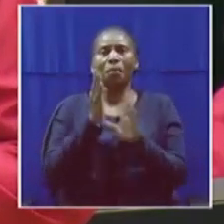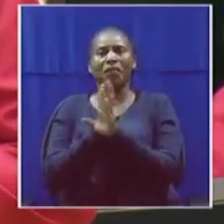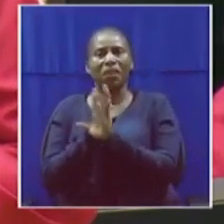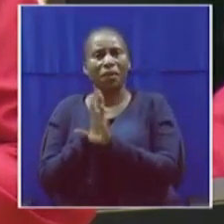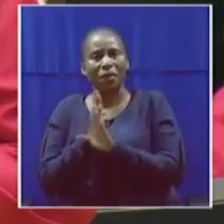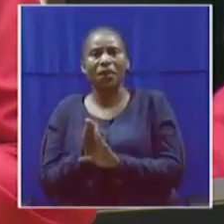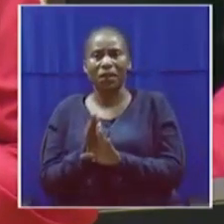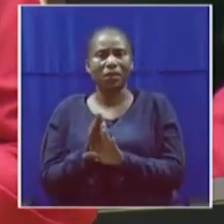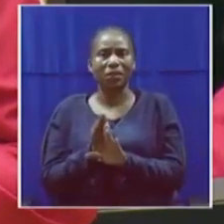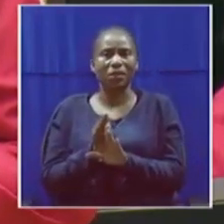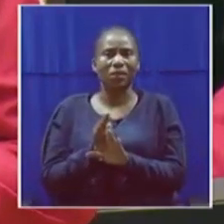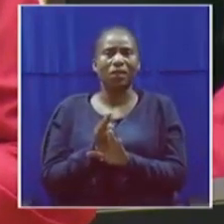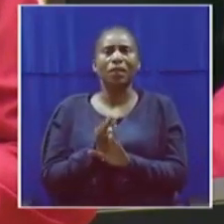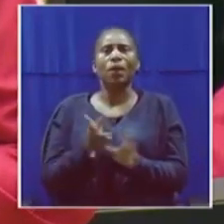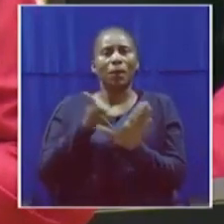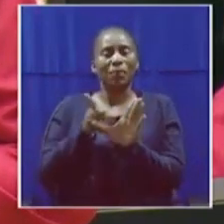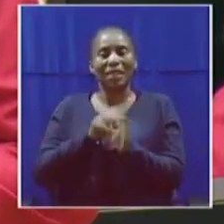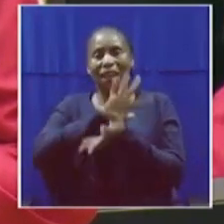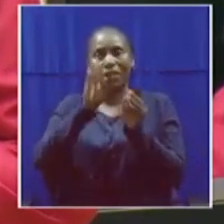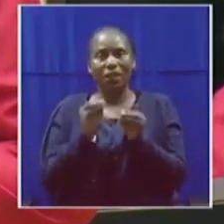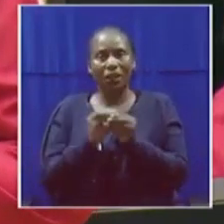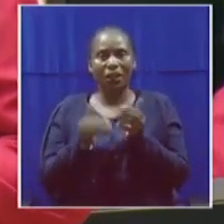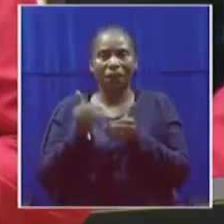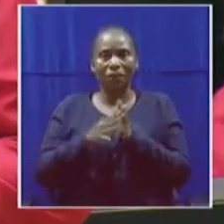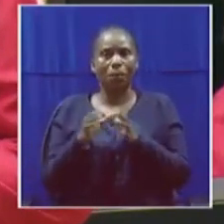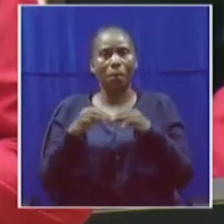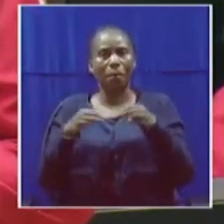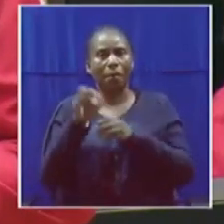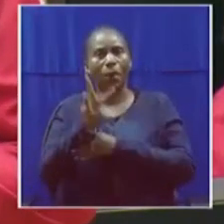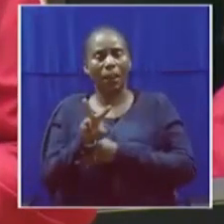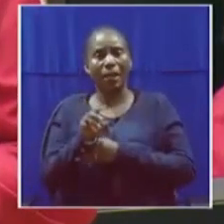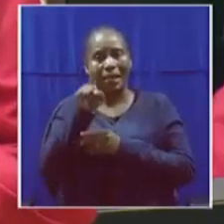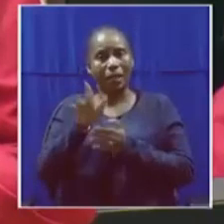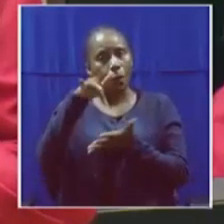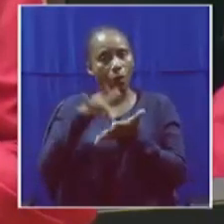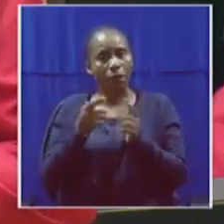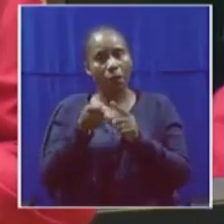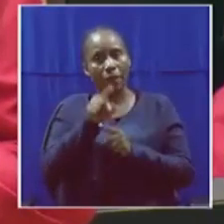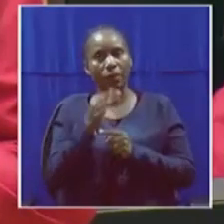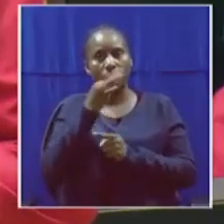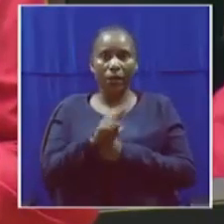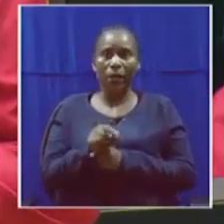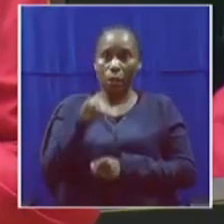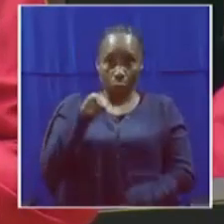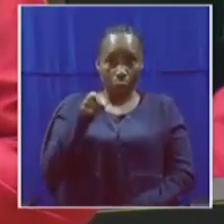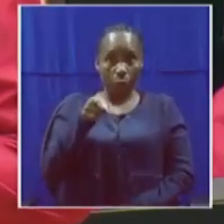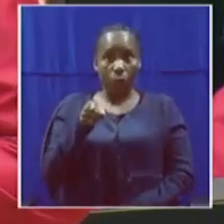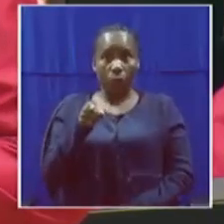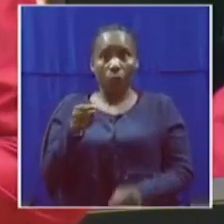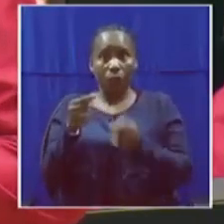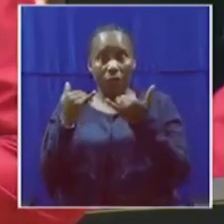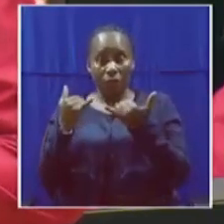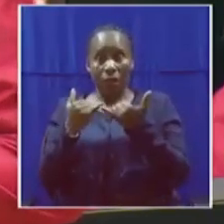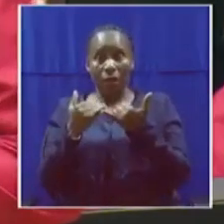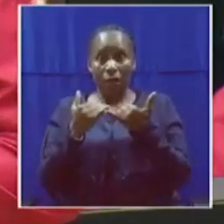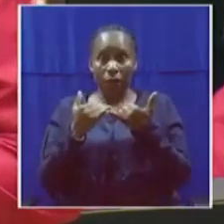state not participate in everything else, and therefore there's going to be growth. That is the context out of it, to say that you are now taking